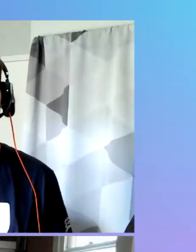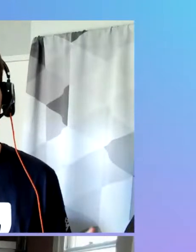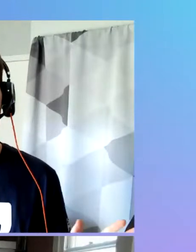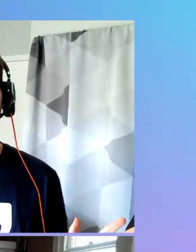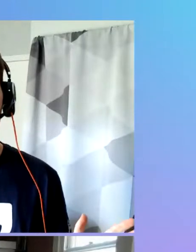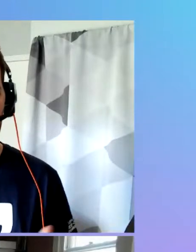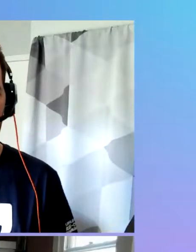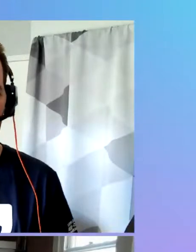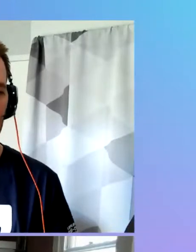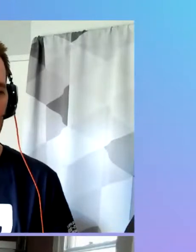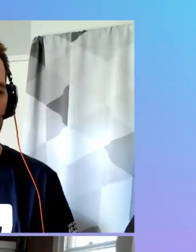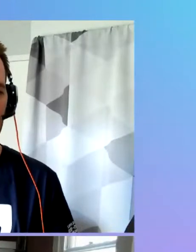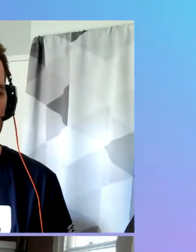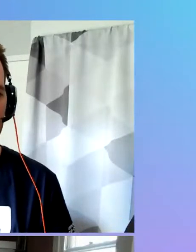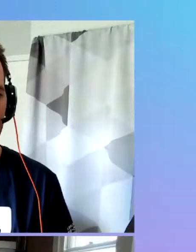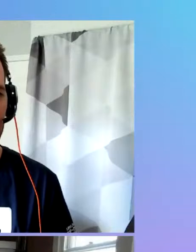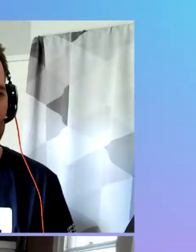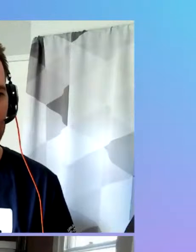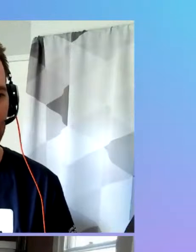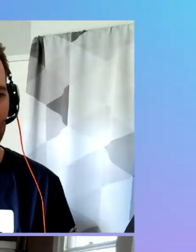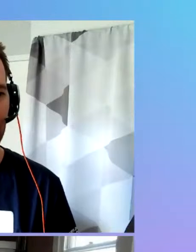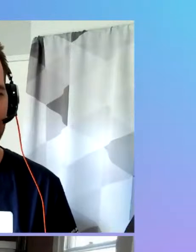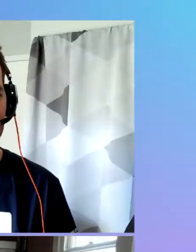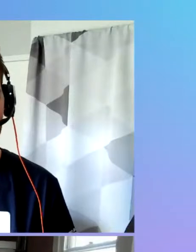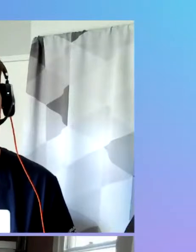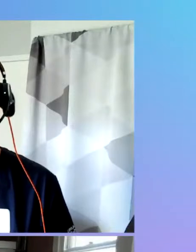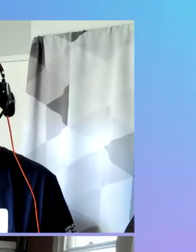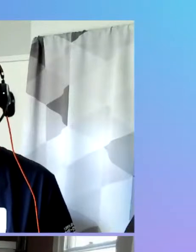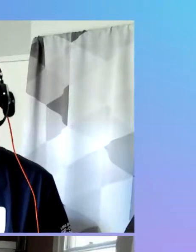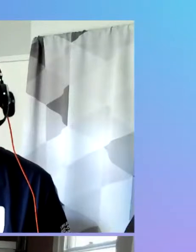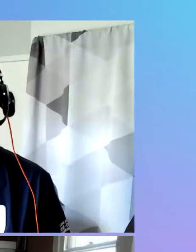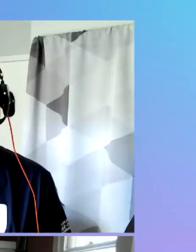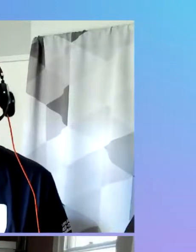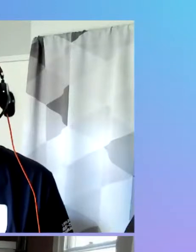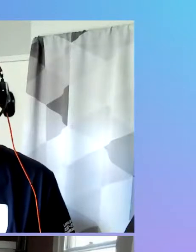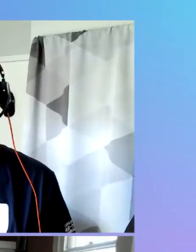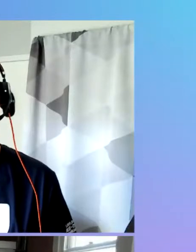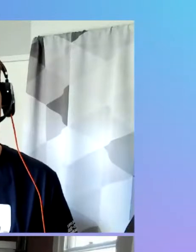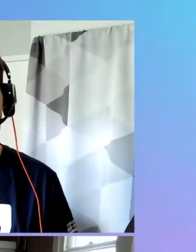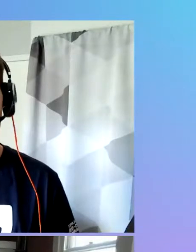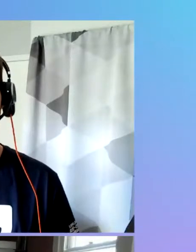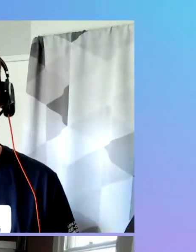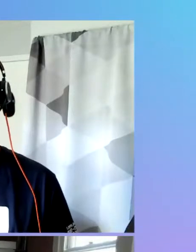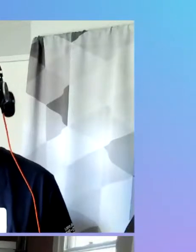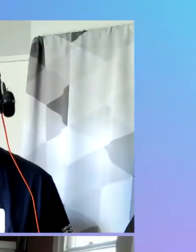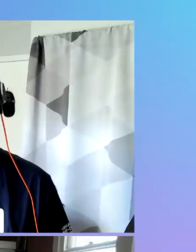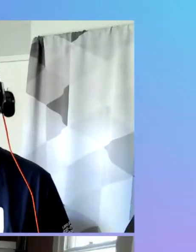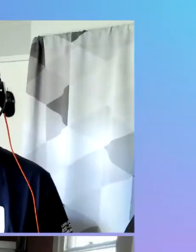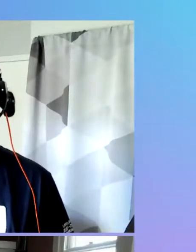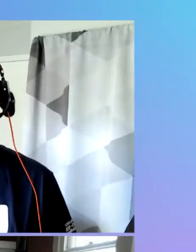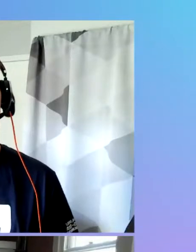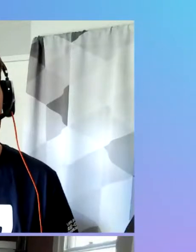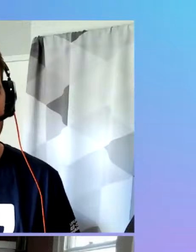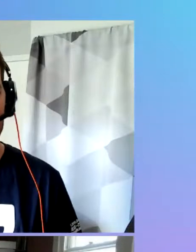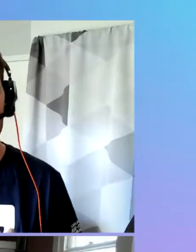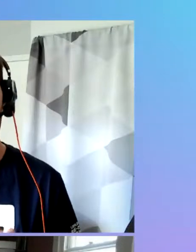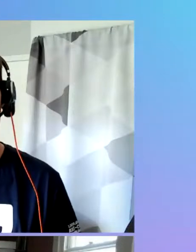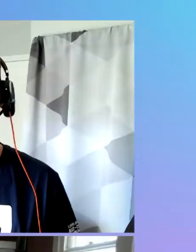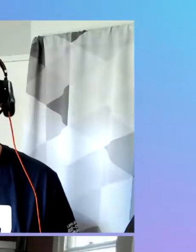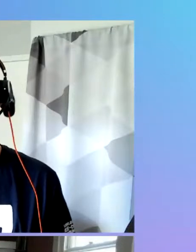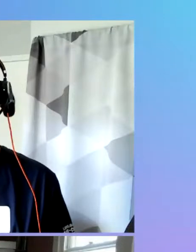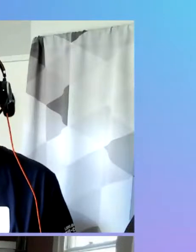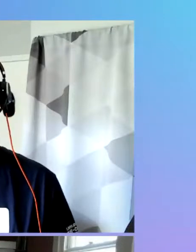Fantastic. What a great way to kick off AXCon. I really appreciate your time,